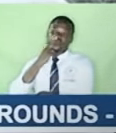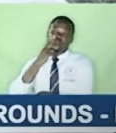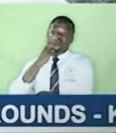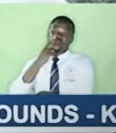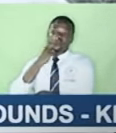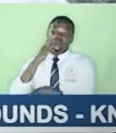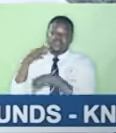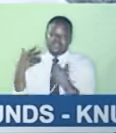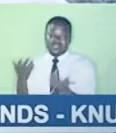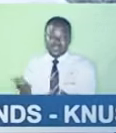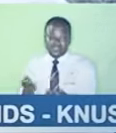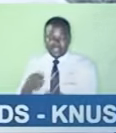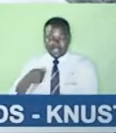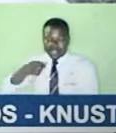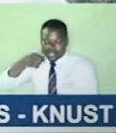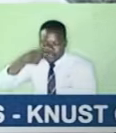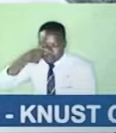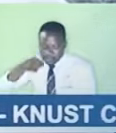He does some cocaine.